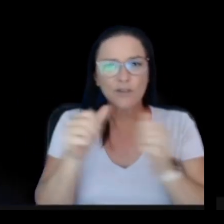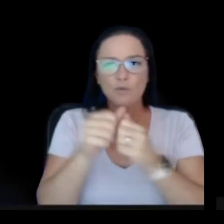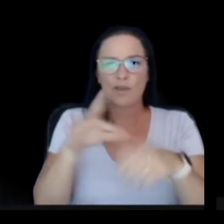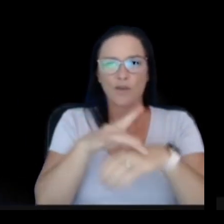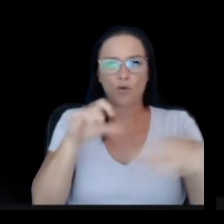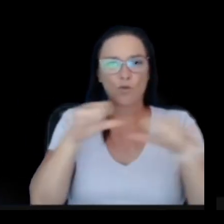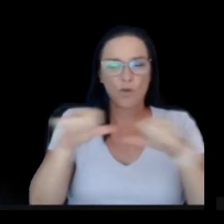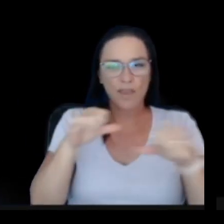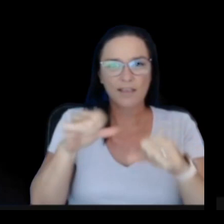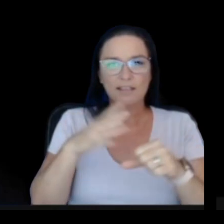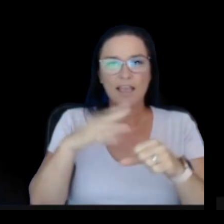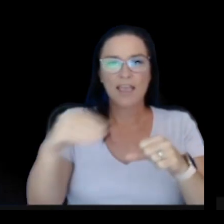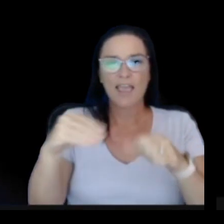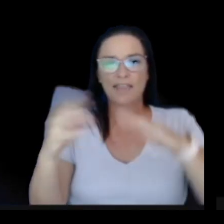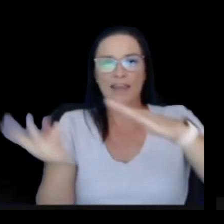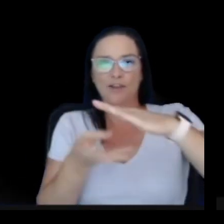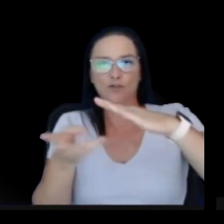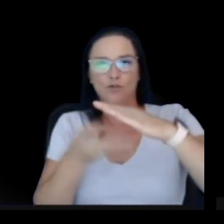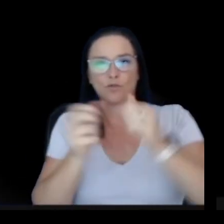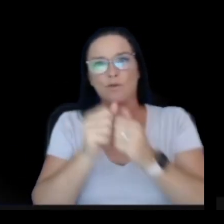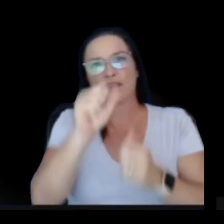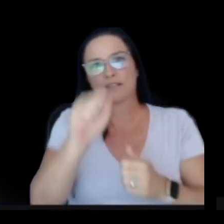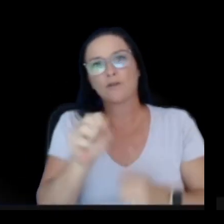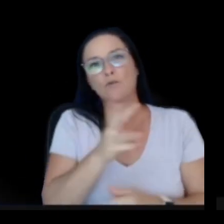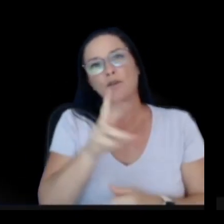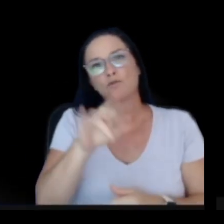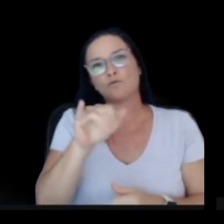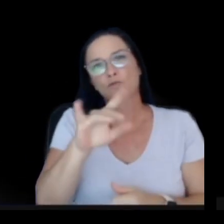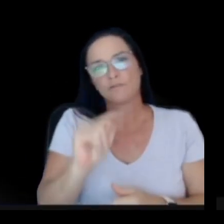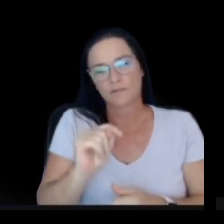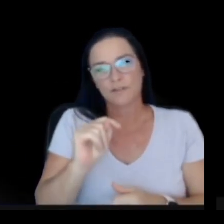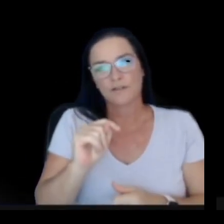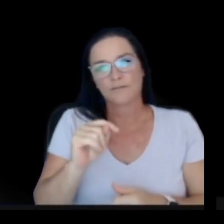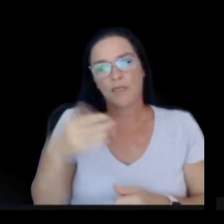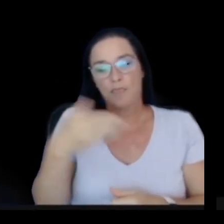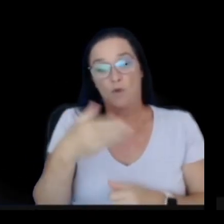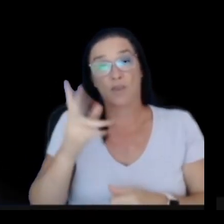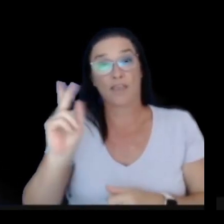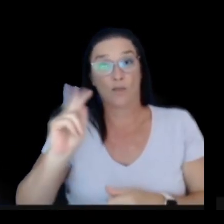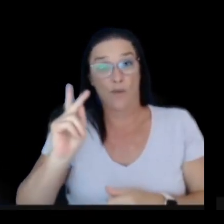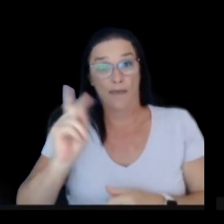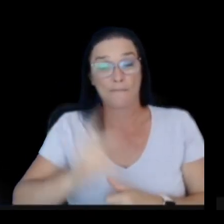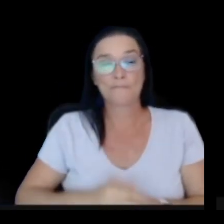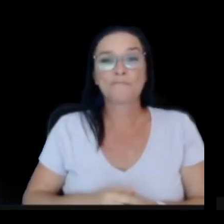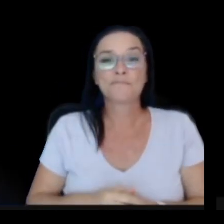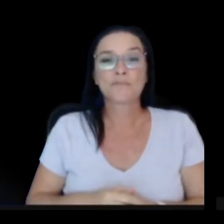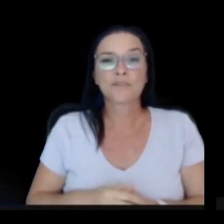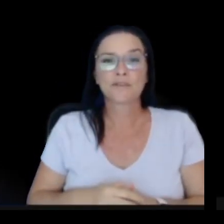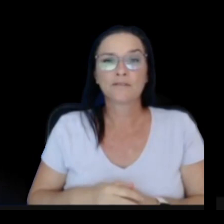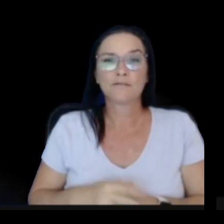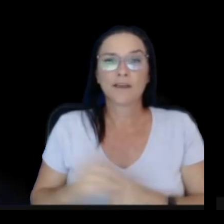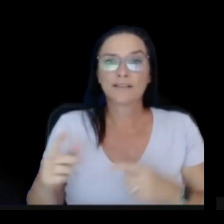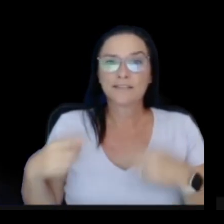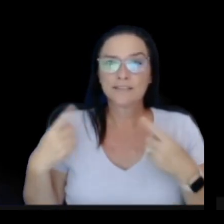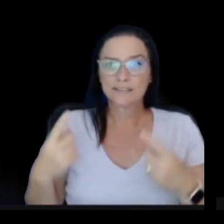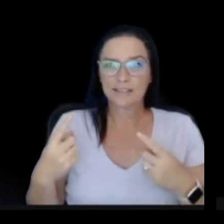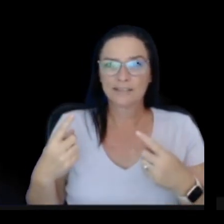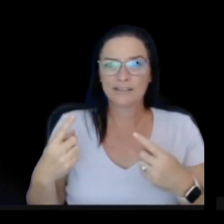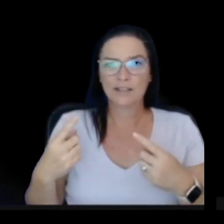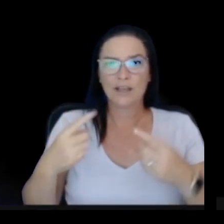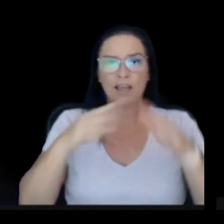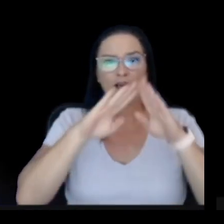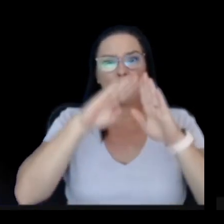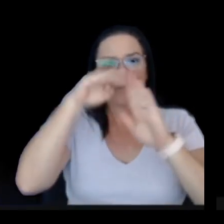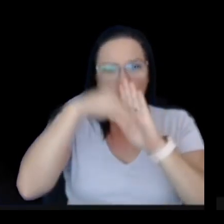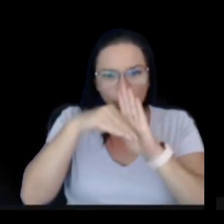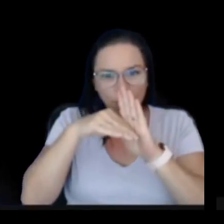pulse of intrusion down the southwest rift of Kīlauea. And since then, it's come down first quite a bit, and then a